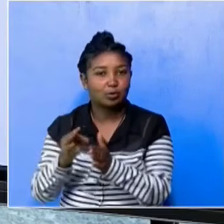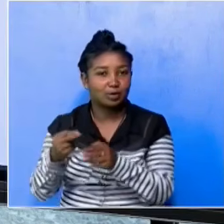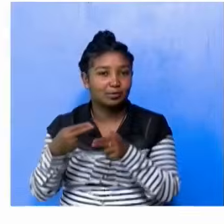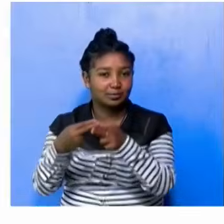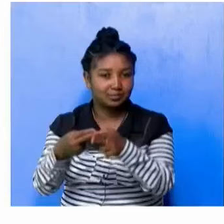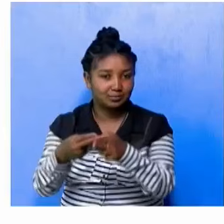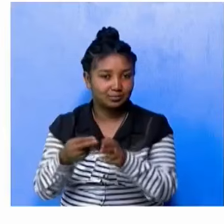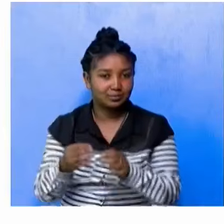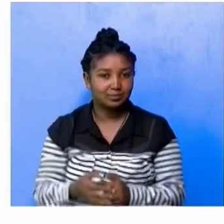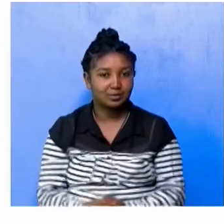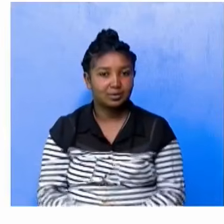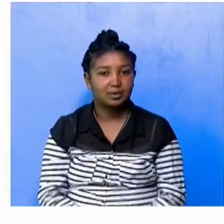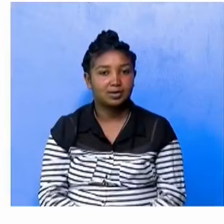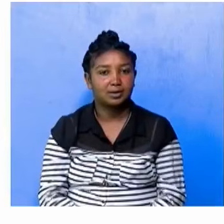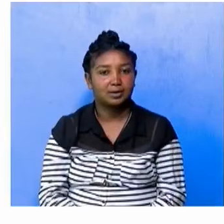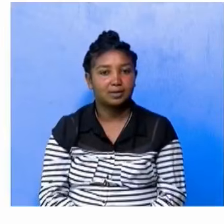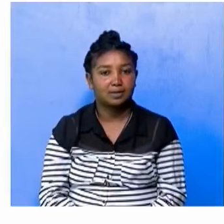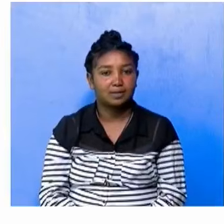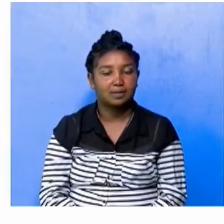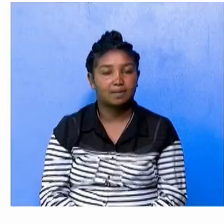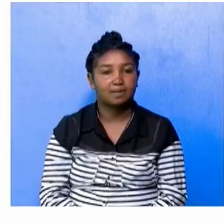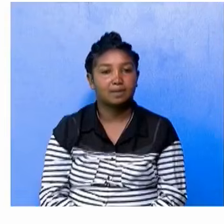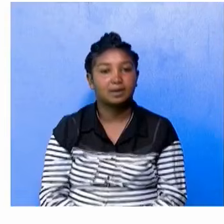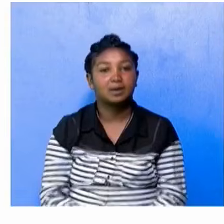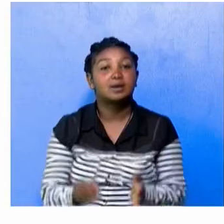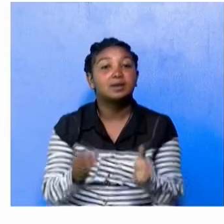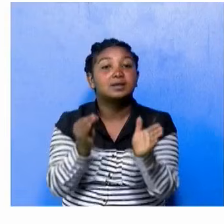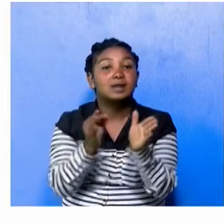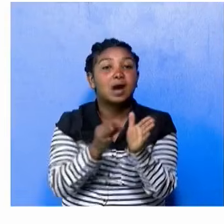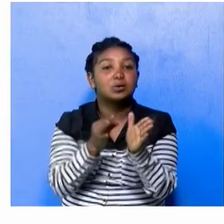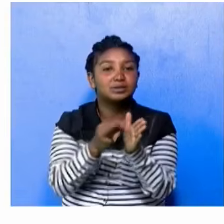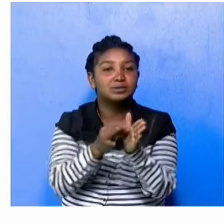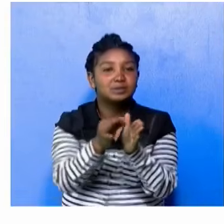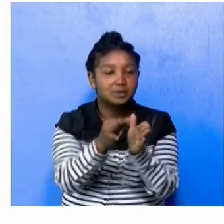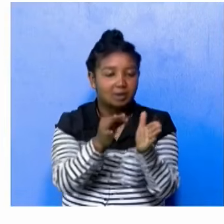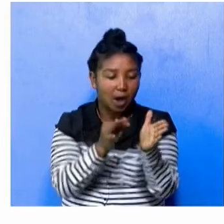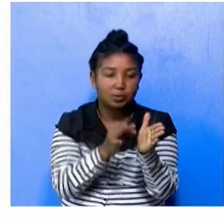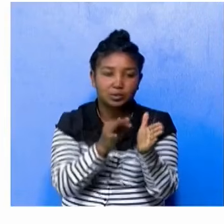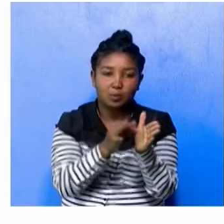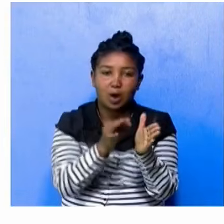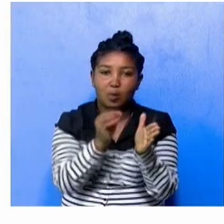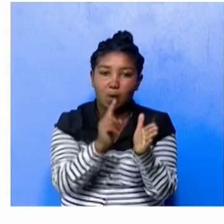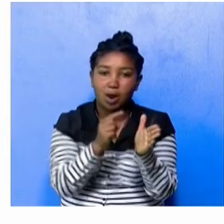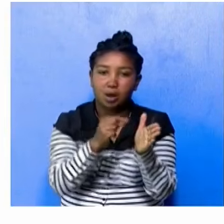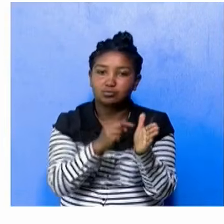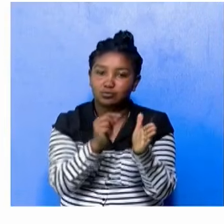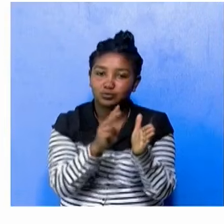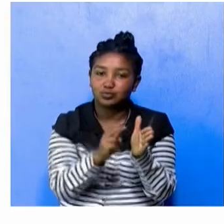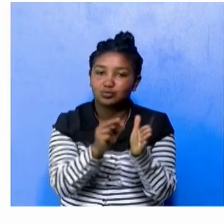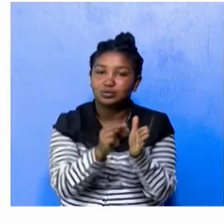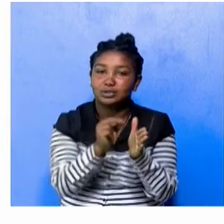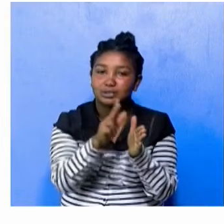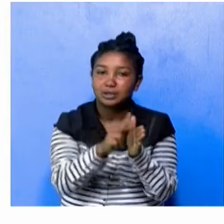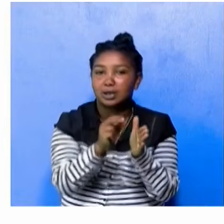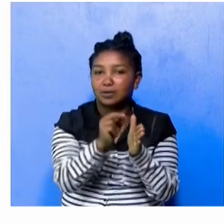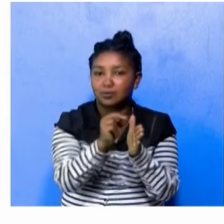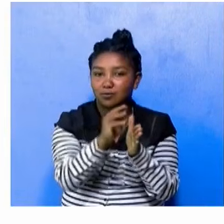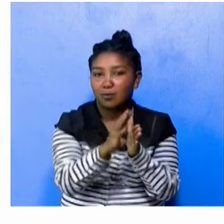So, countable. Count means just counting by saying 1, 2, 3.